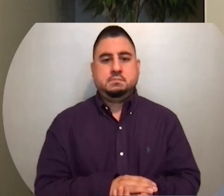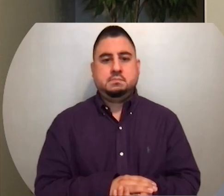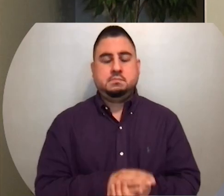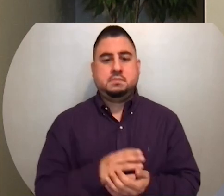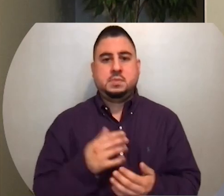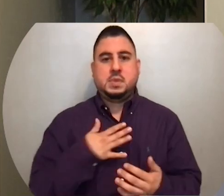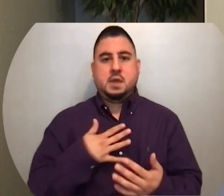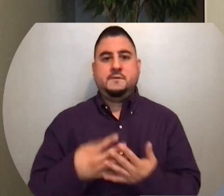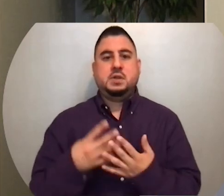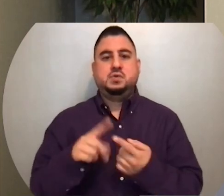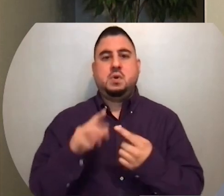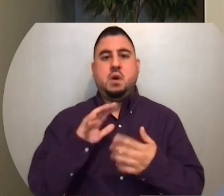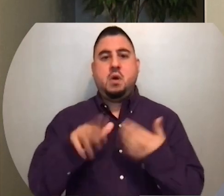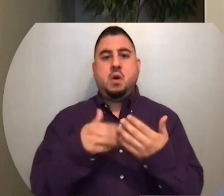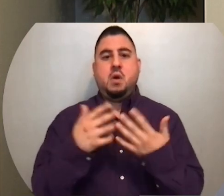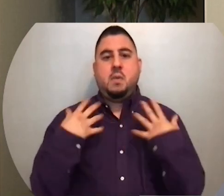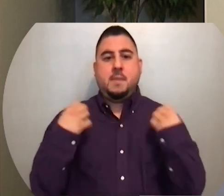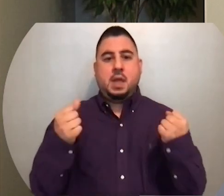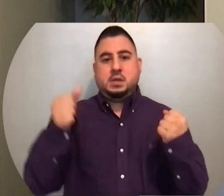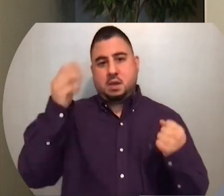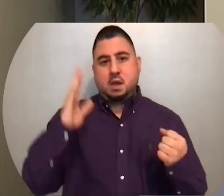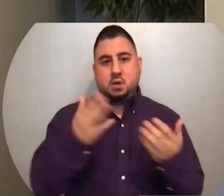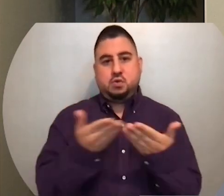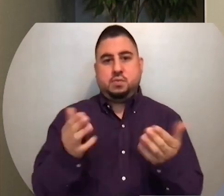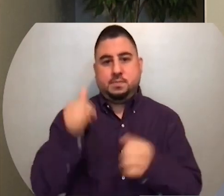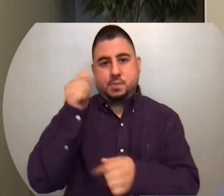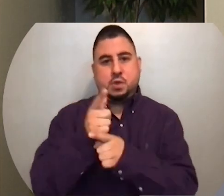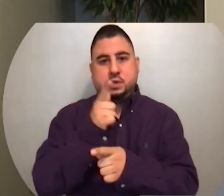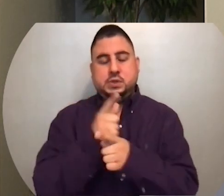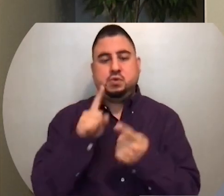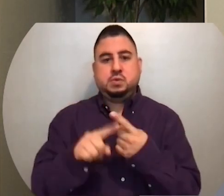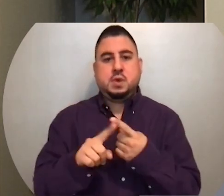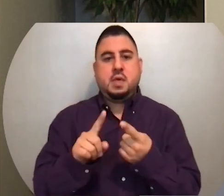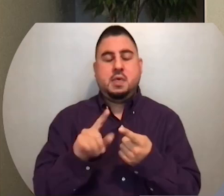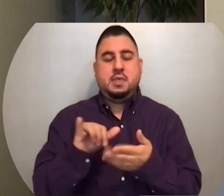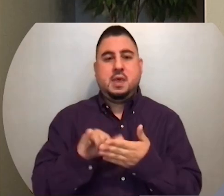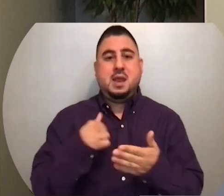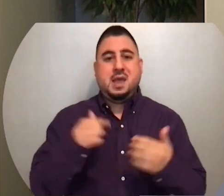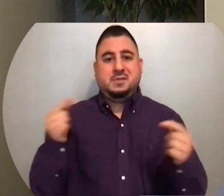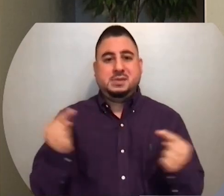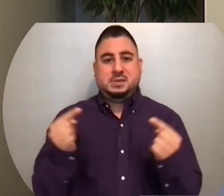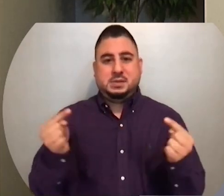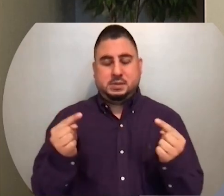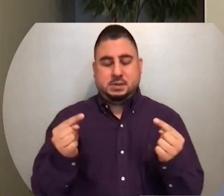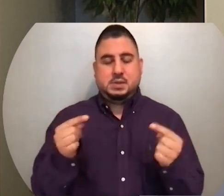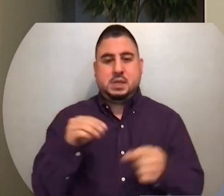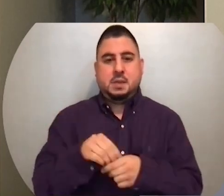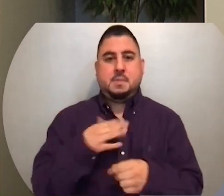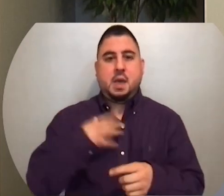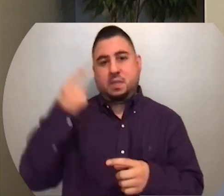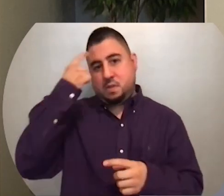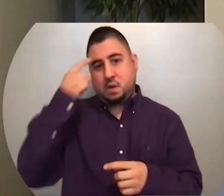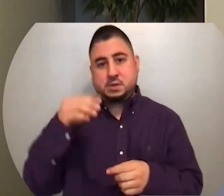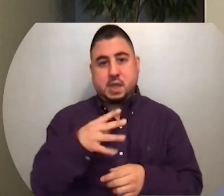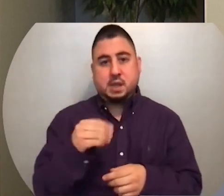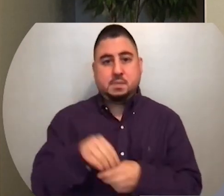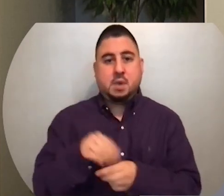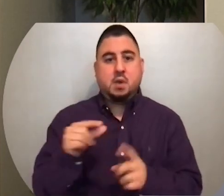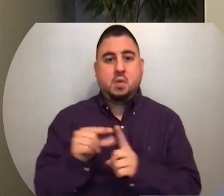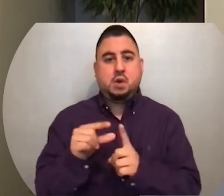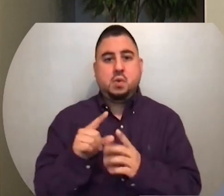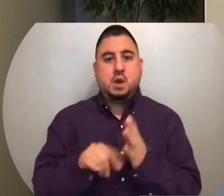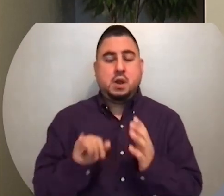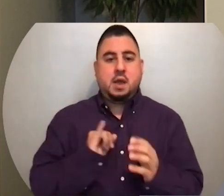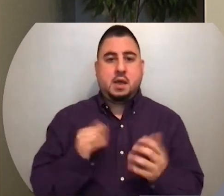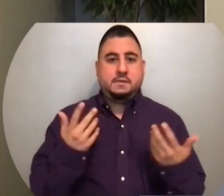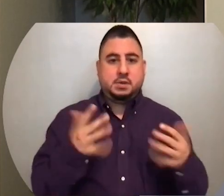I confess to Almighty God and to you, my brothers and sisters, that I have greatly sinned in my thoughts and in my words